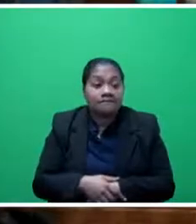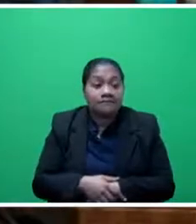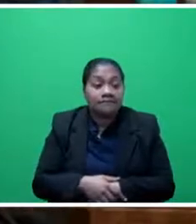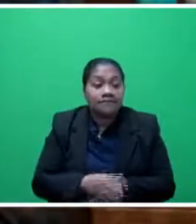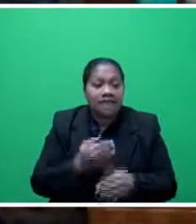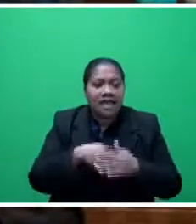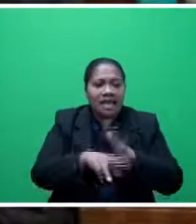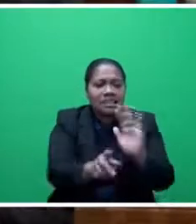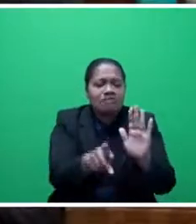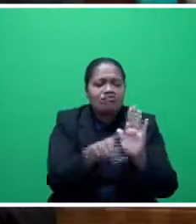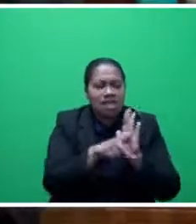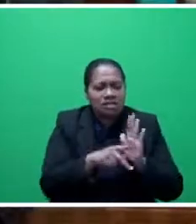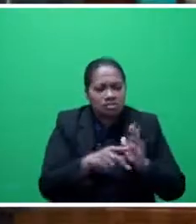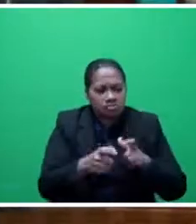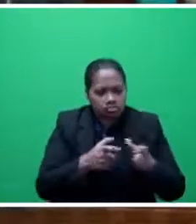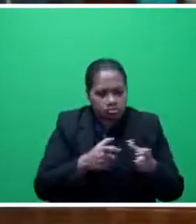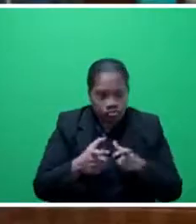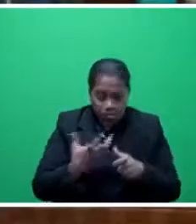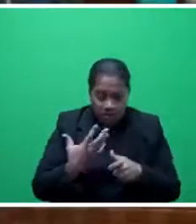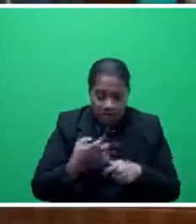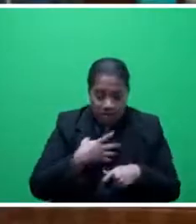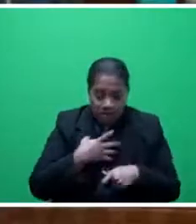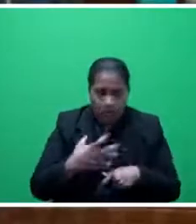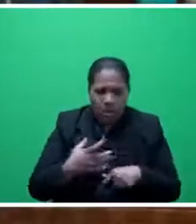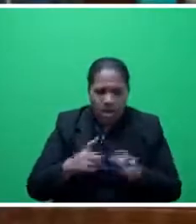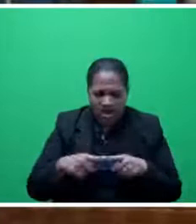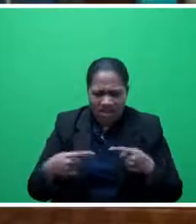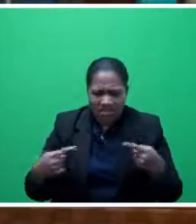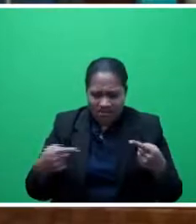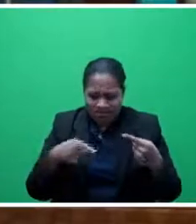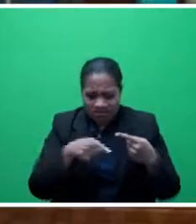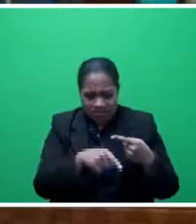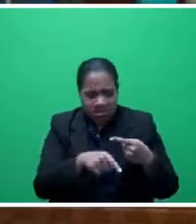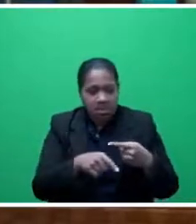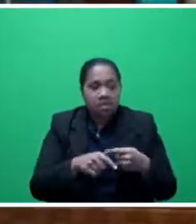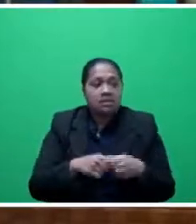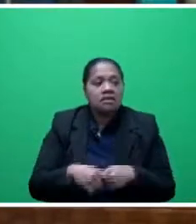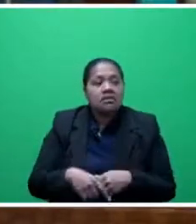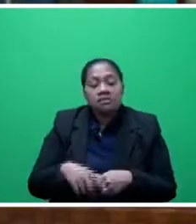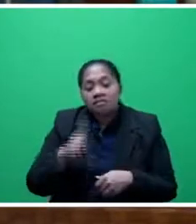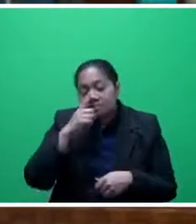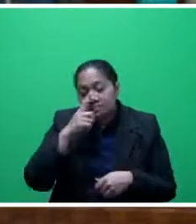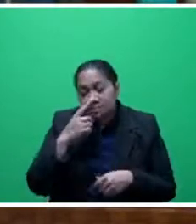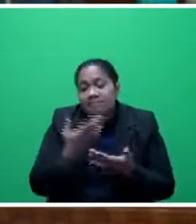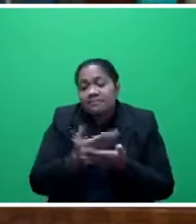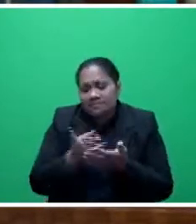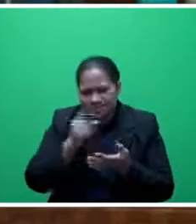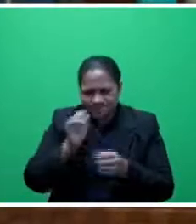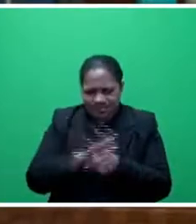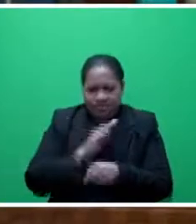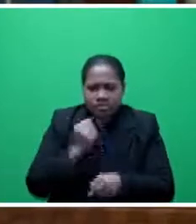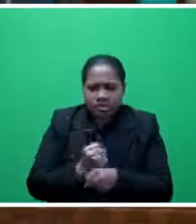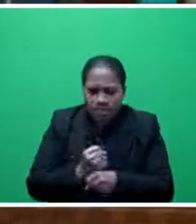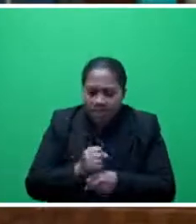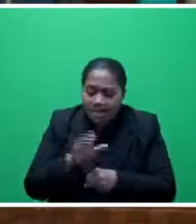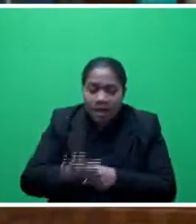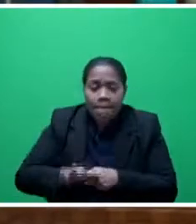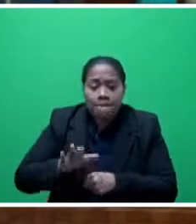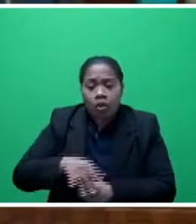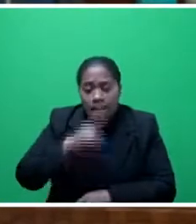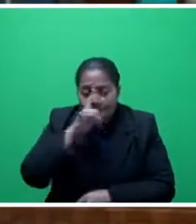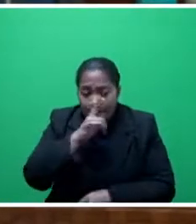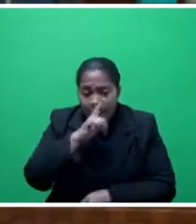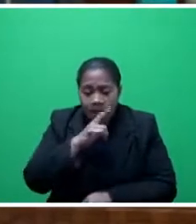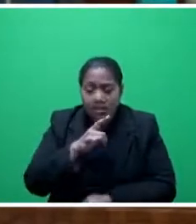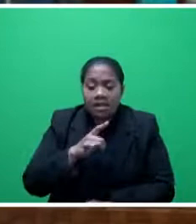price control. So we have more items to be price controlled so that it will ensure that the poor people,